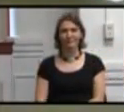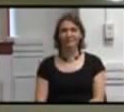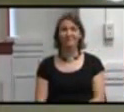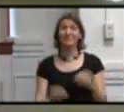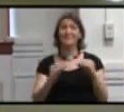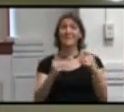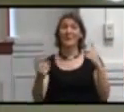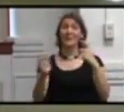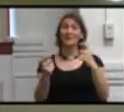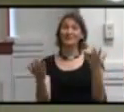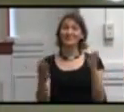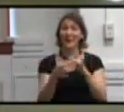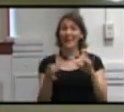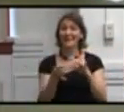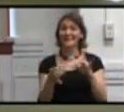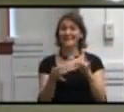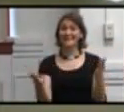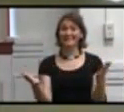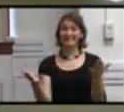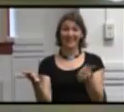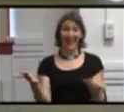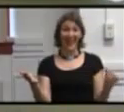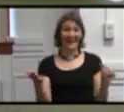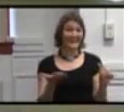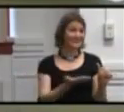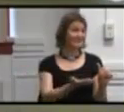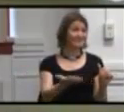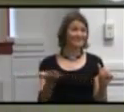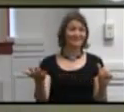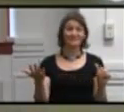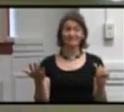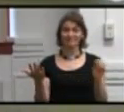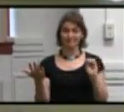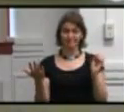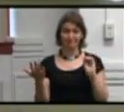Any other questions or comments from anybody on the board or anybody who's in attendance?